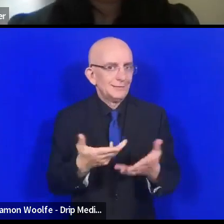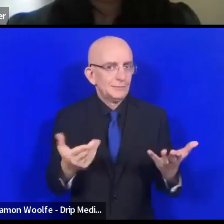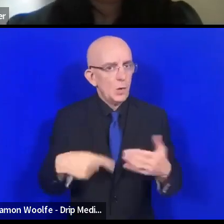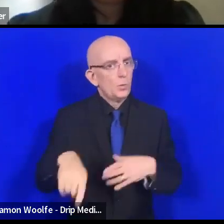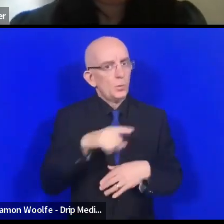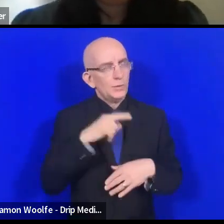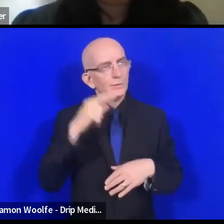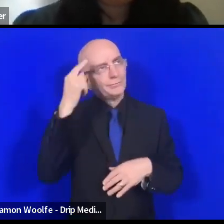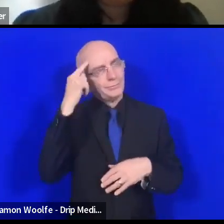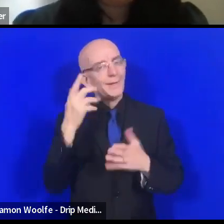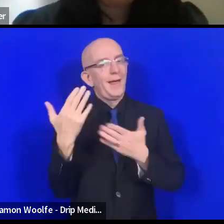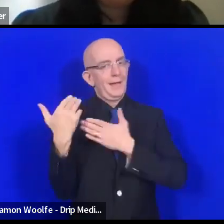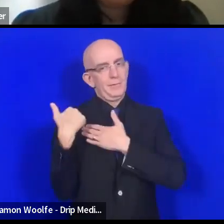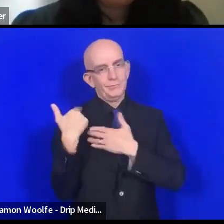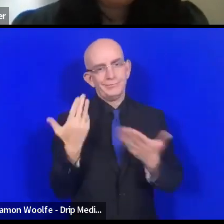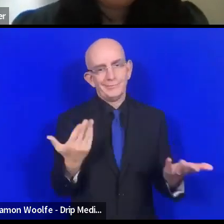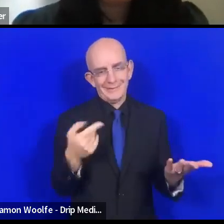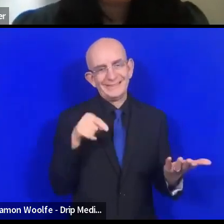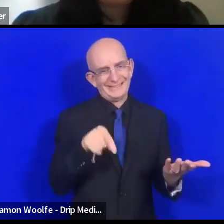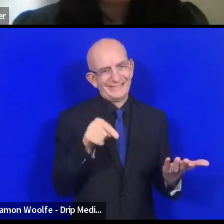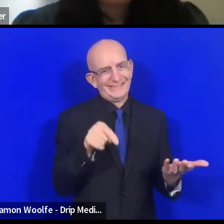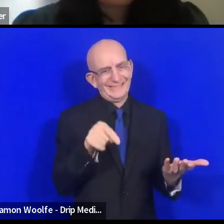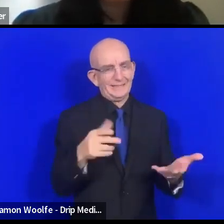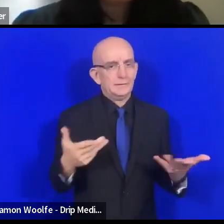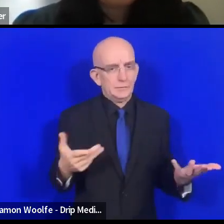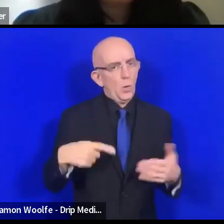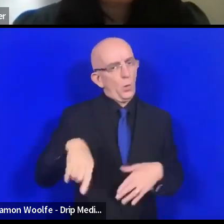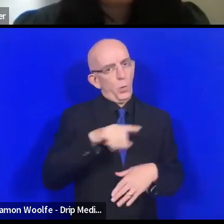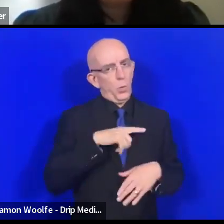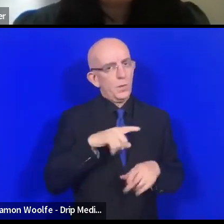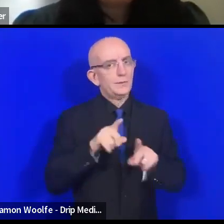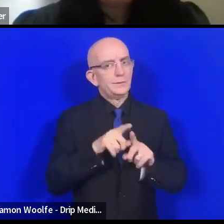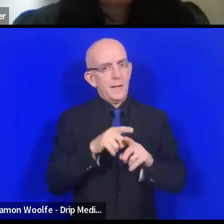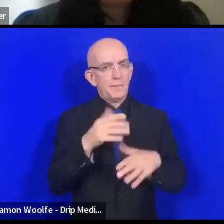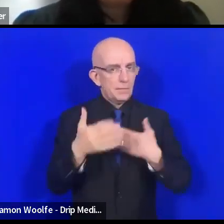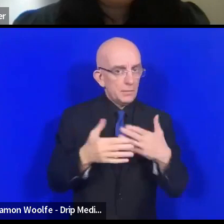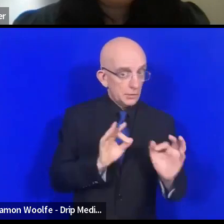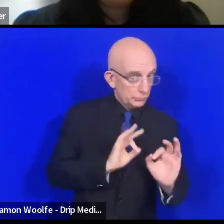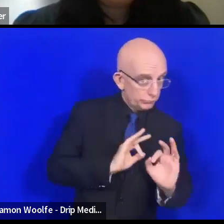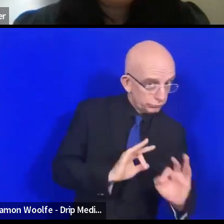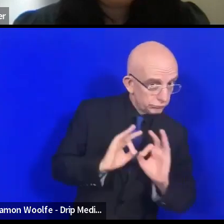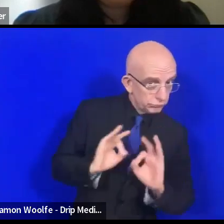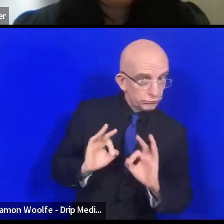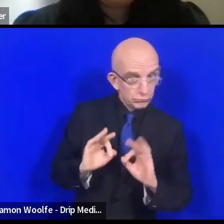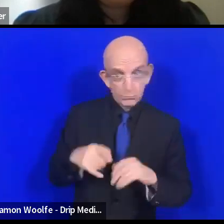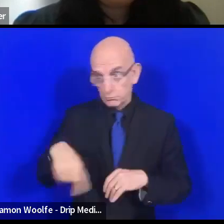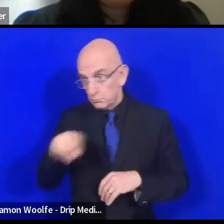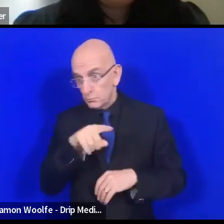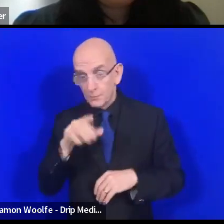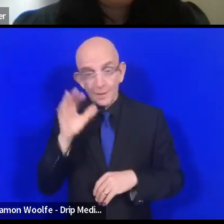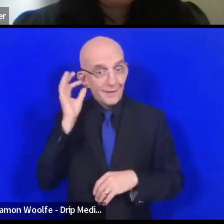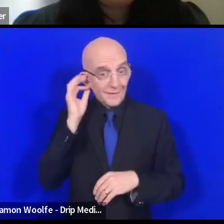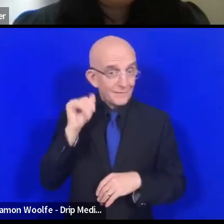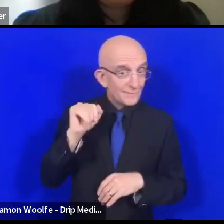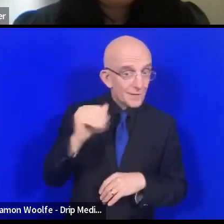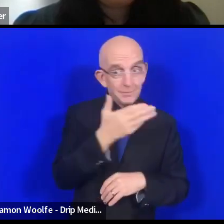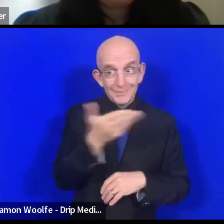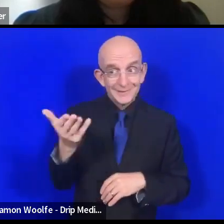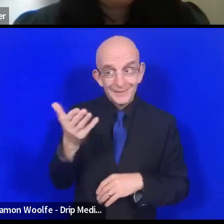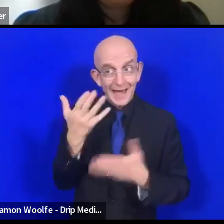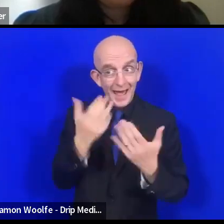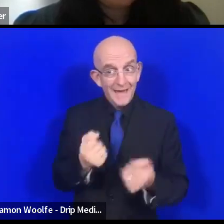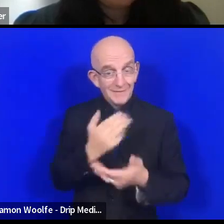when ensuring the inclusion of feminists with disabilities. It has been nothing but an honor for me to be able to